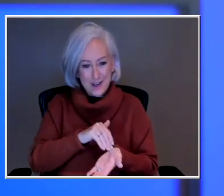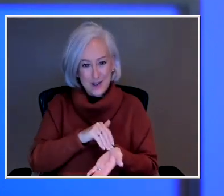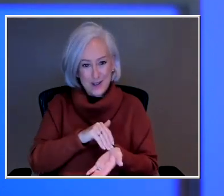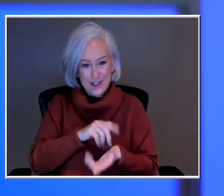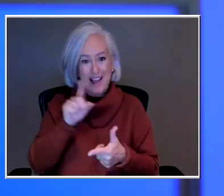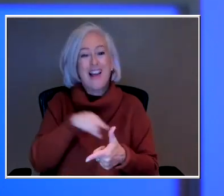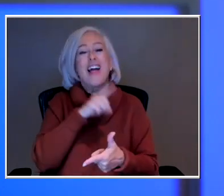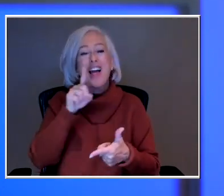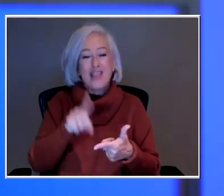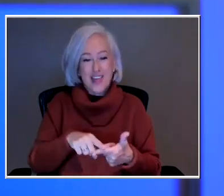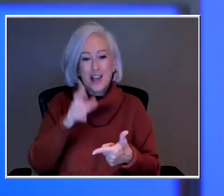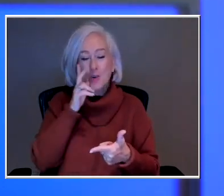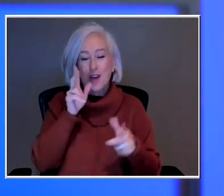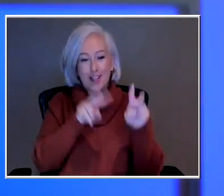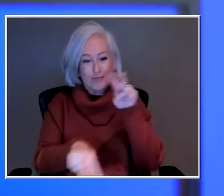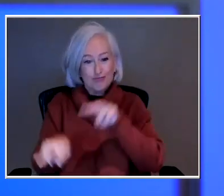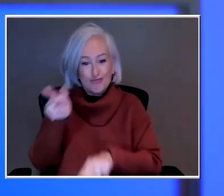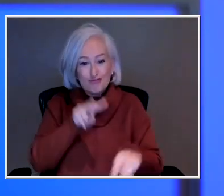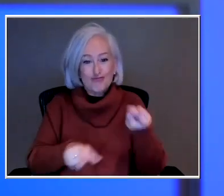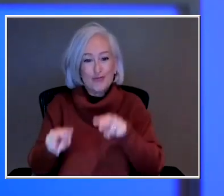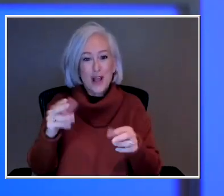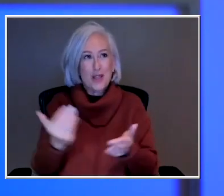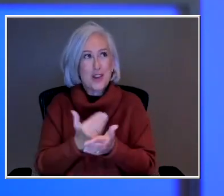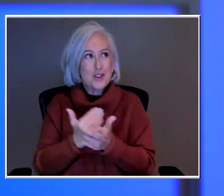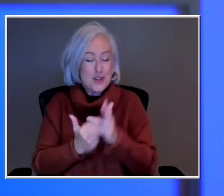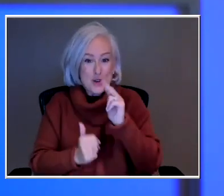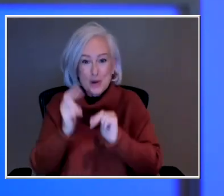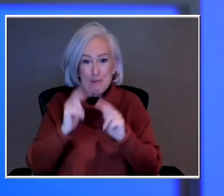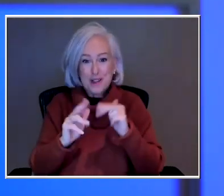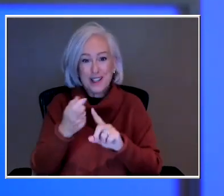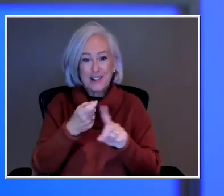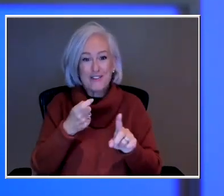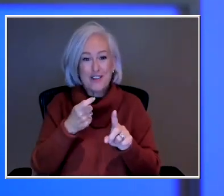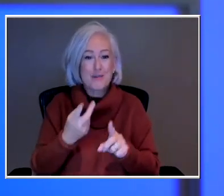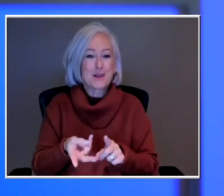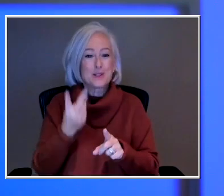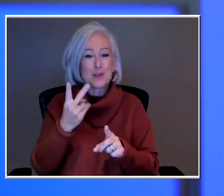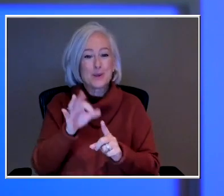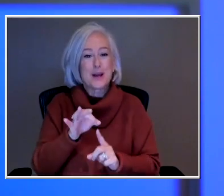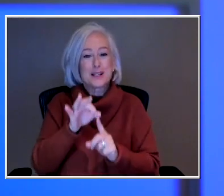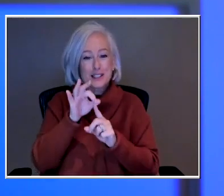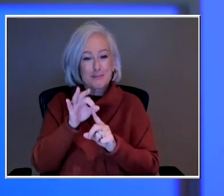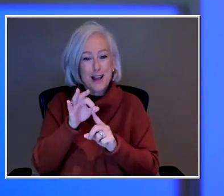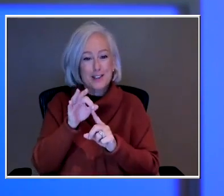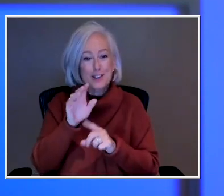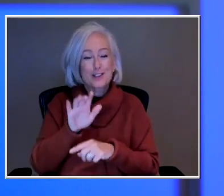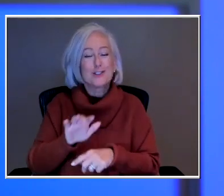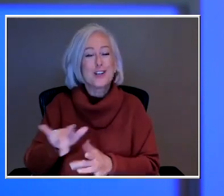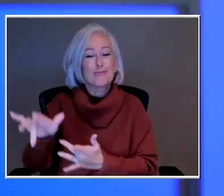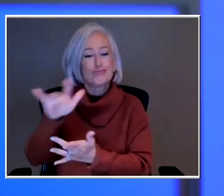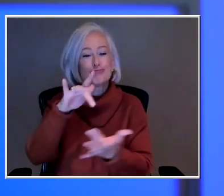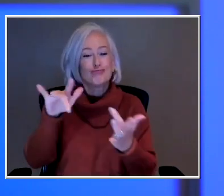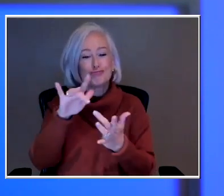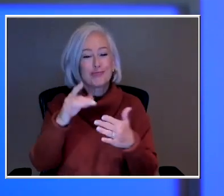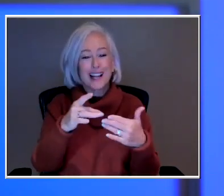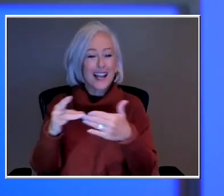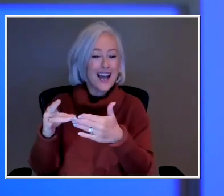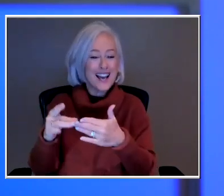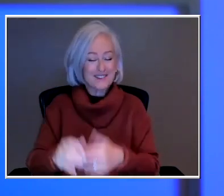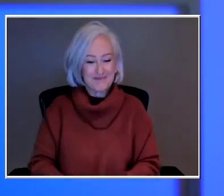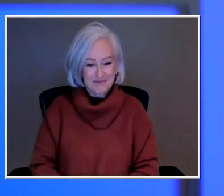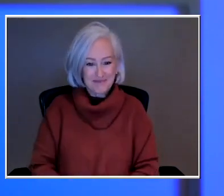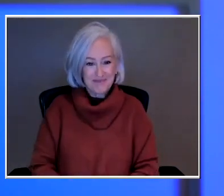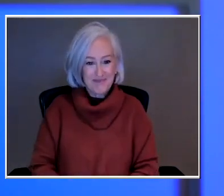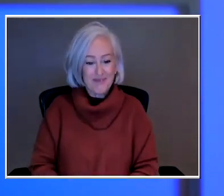training facility from two very special tour guides. So you do not want to miss that. Stick around for it. But first, we're going to open some things up for